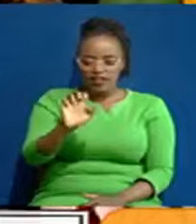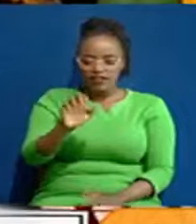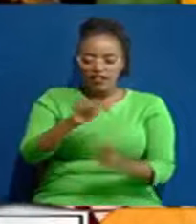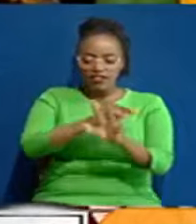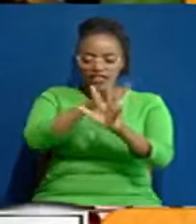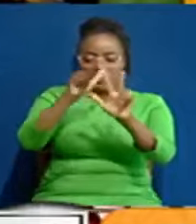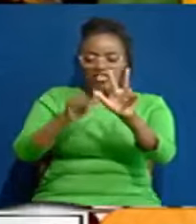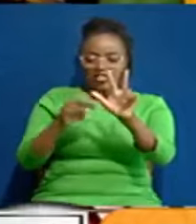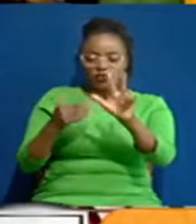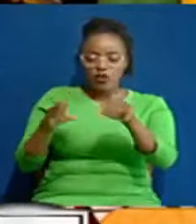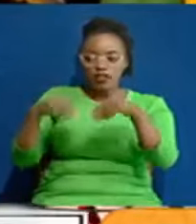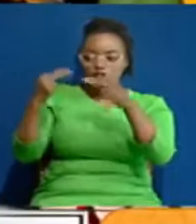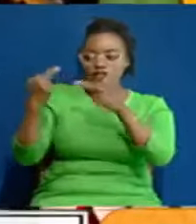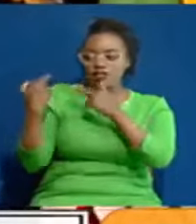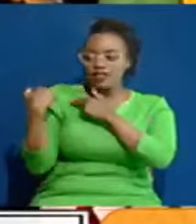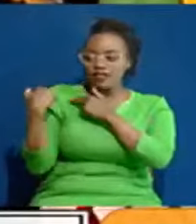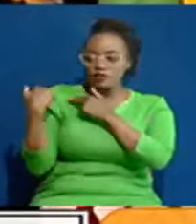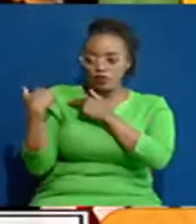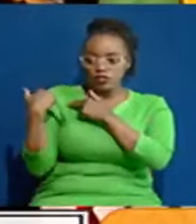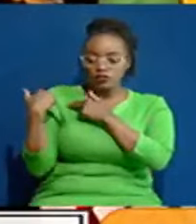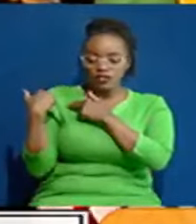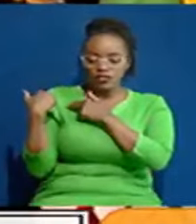of us were tasked